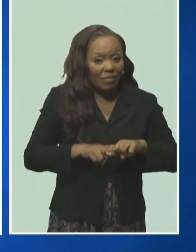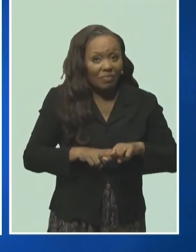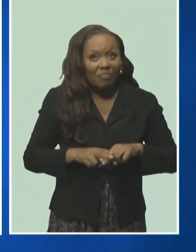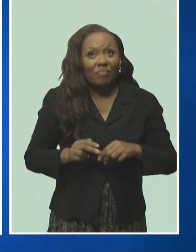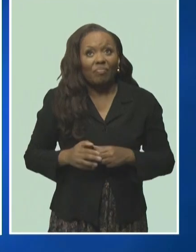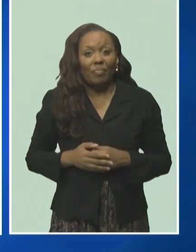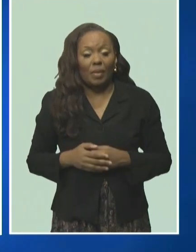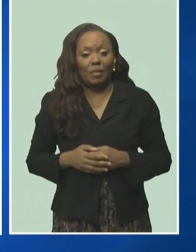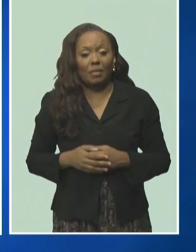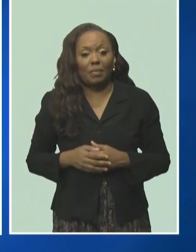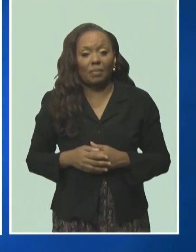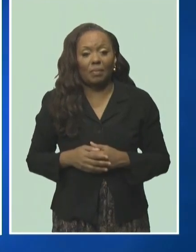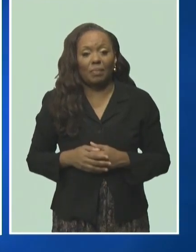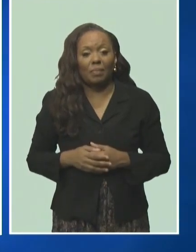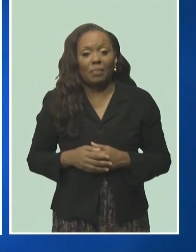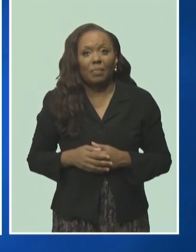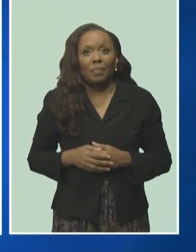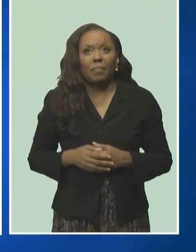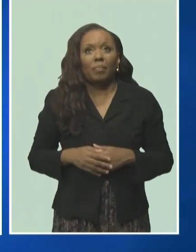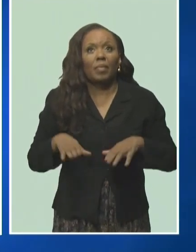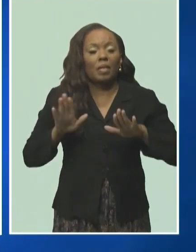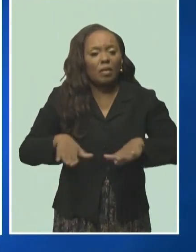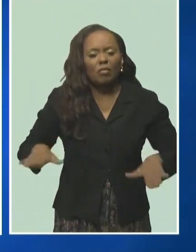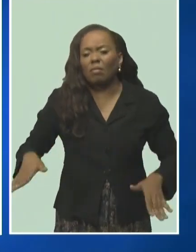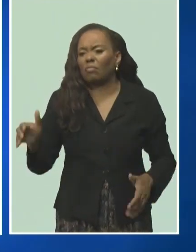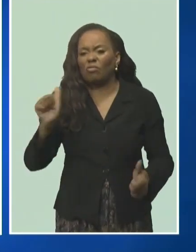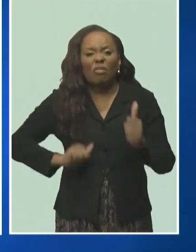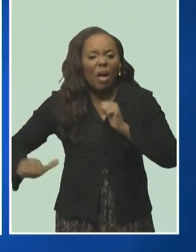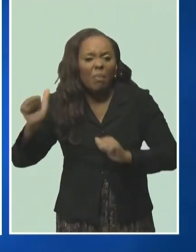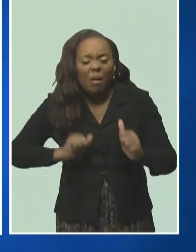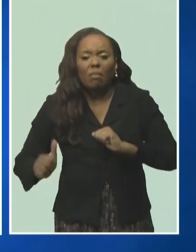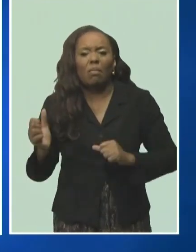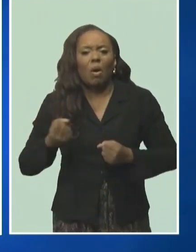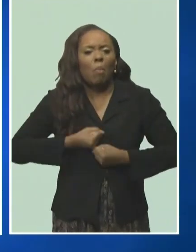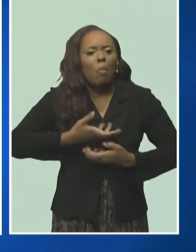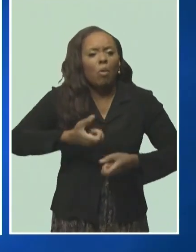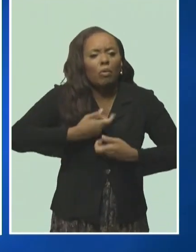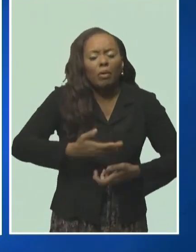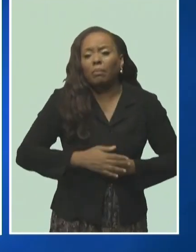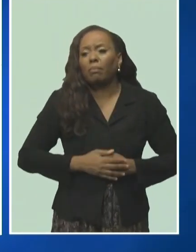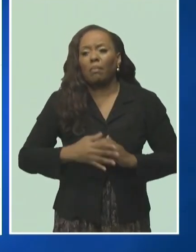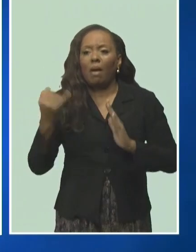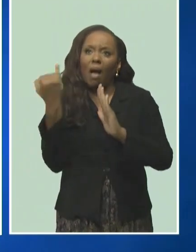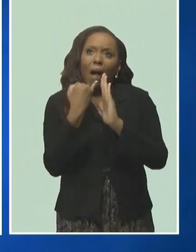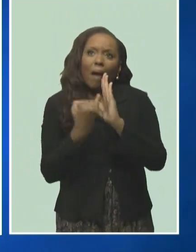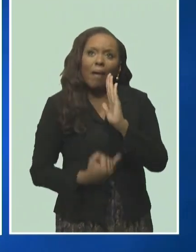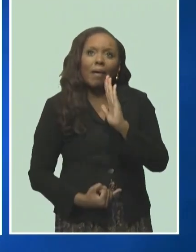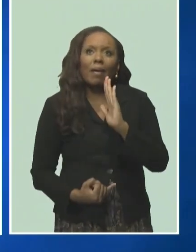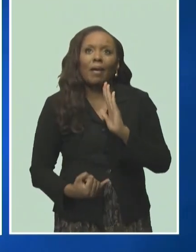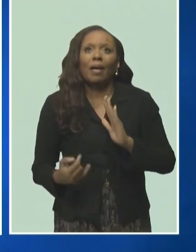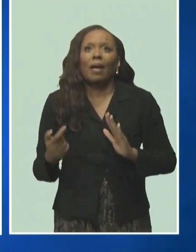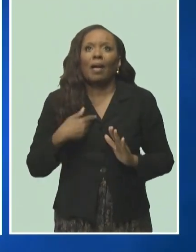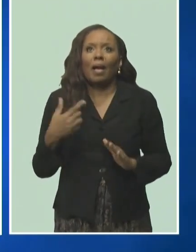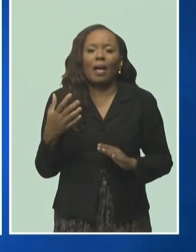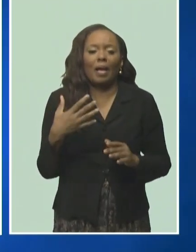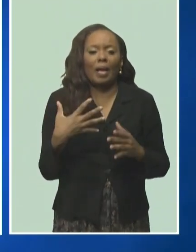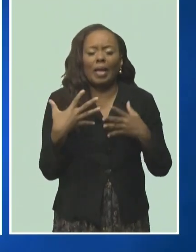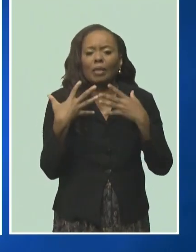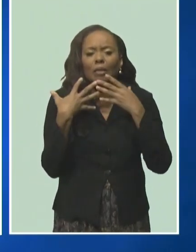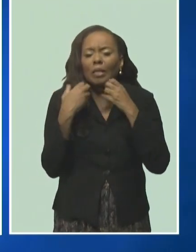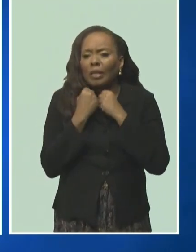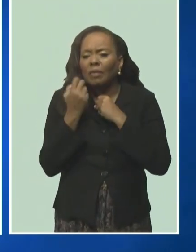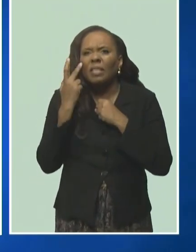We had children doing drama, poetry, art. I love the little hologram that